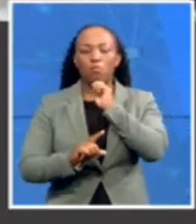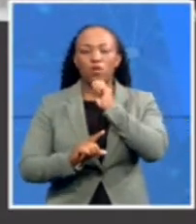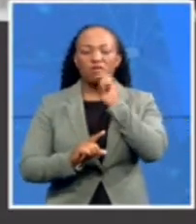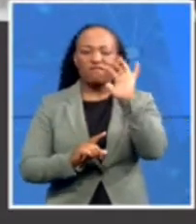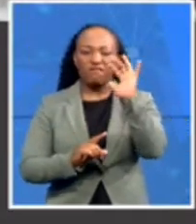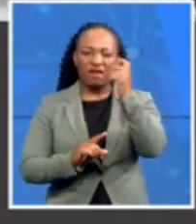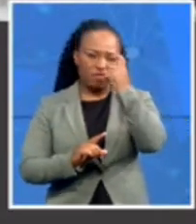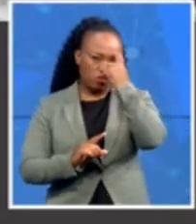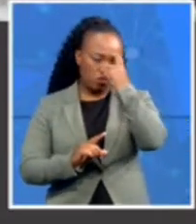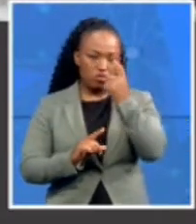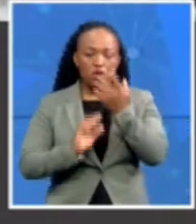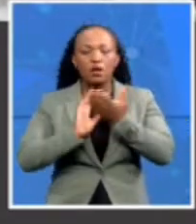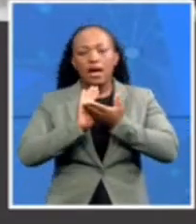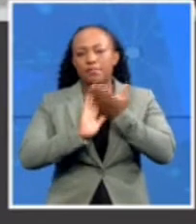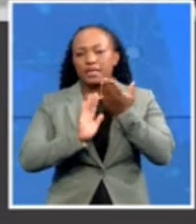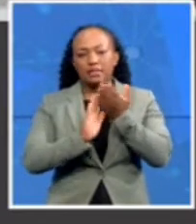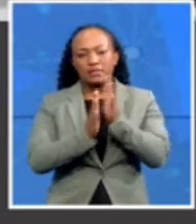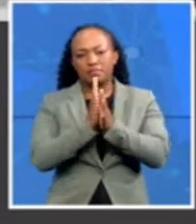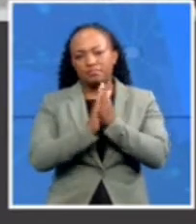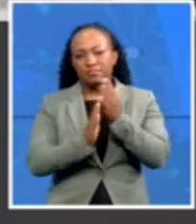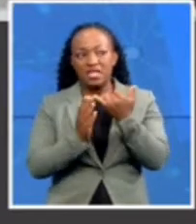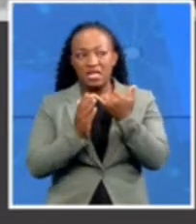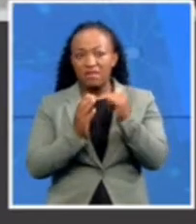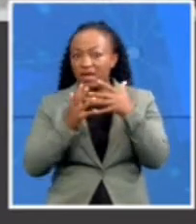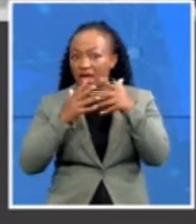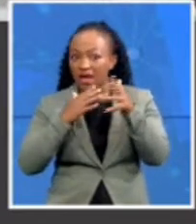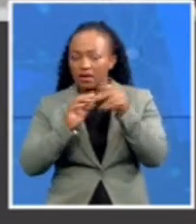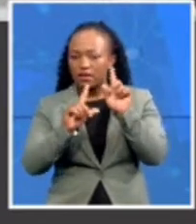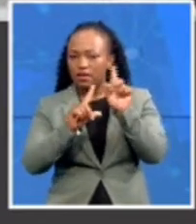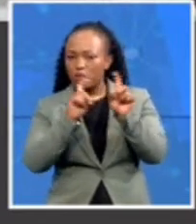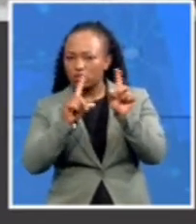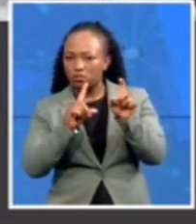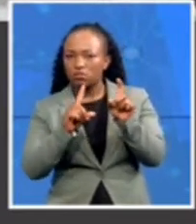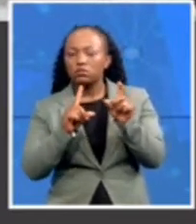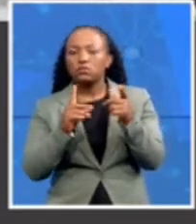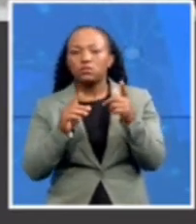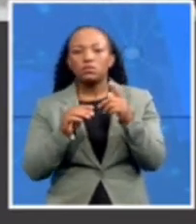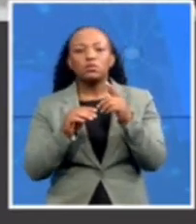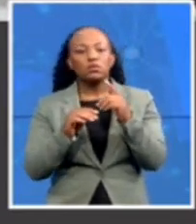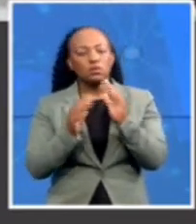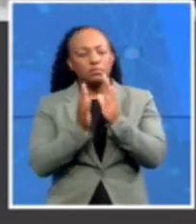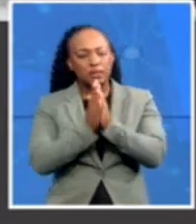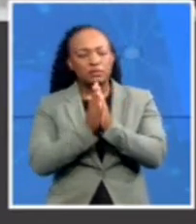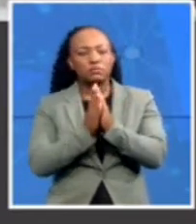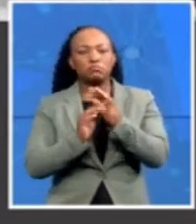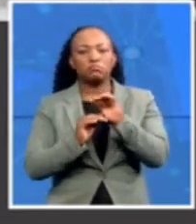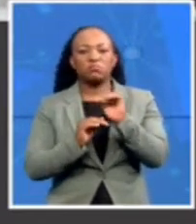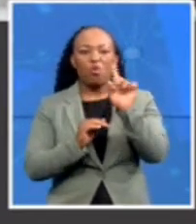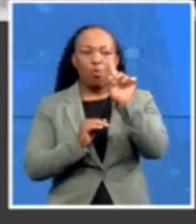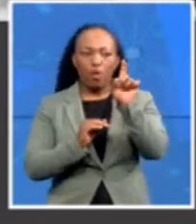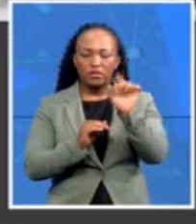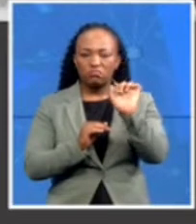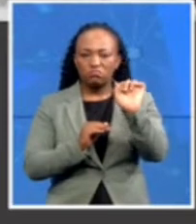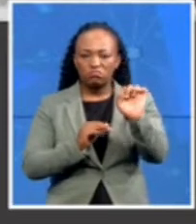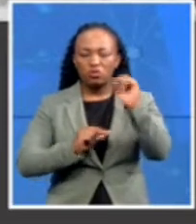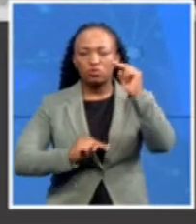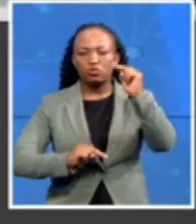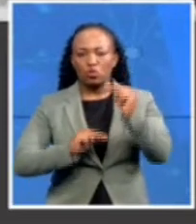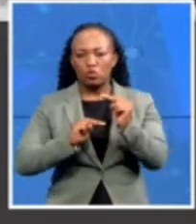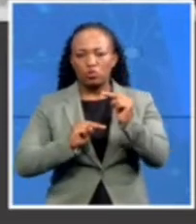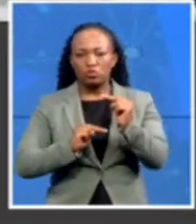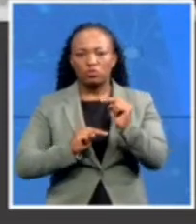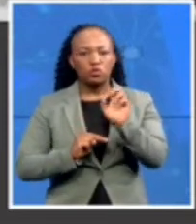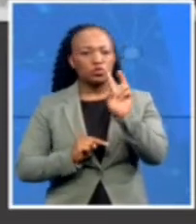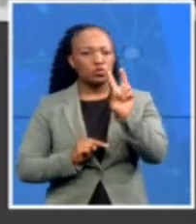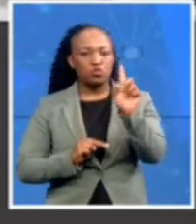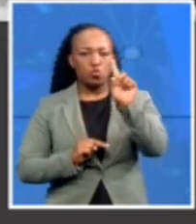a question, please do keep it short, and we'll keep it to a maximum 2 questions at a time.